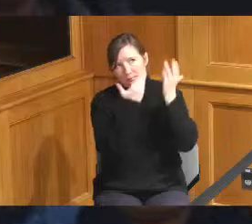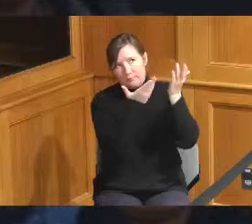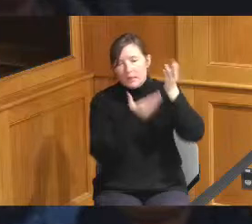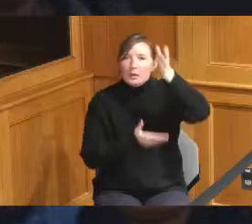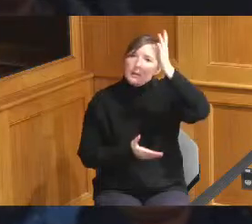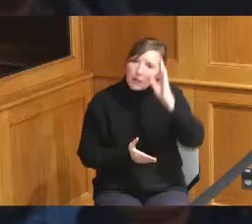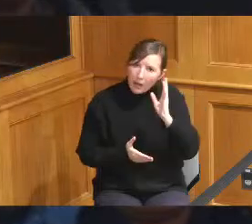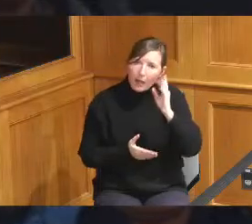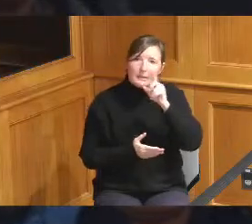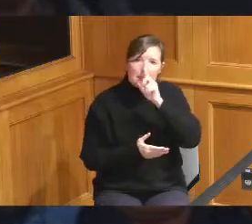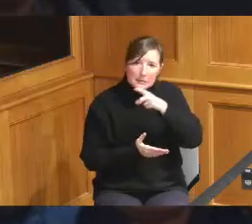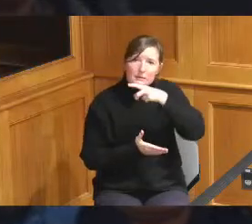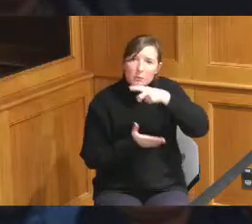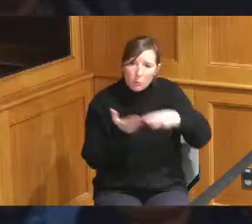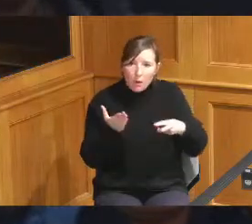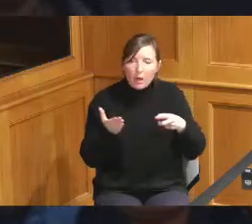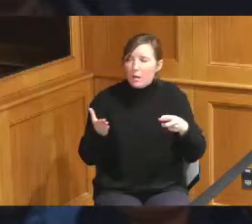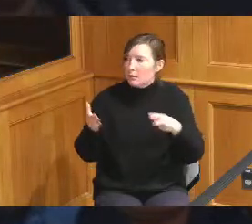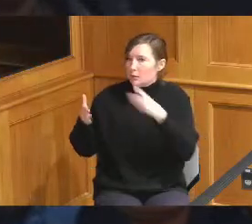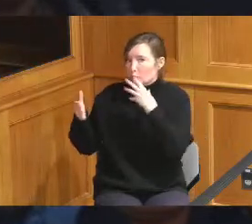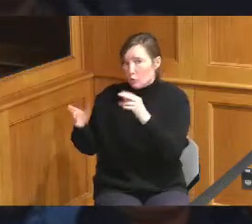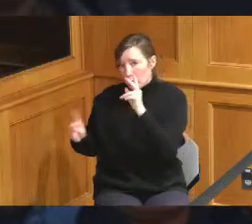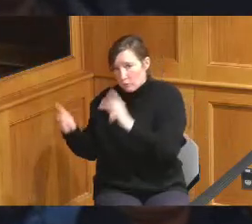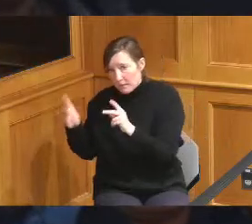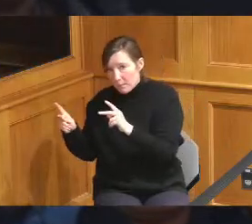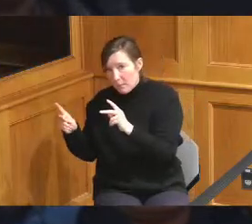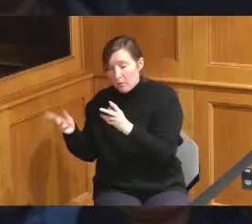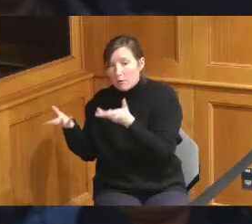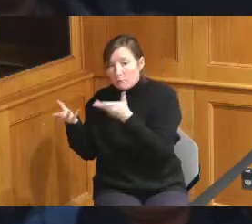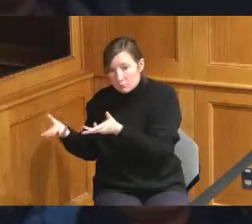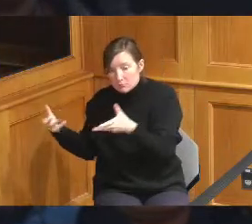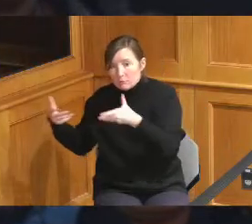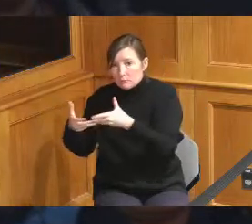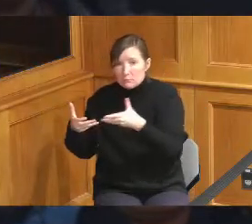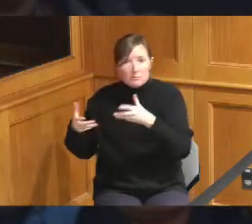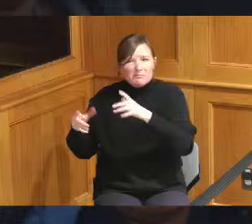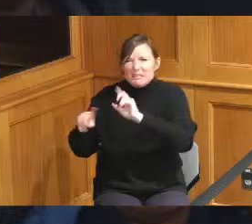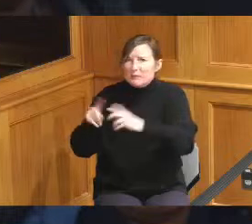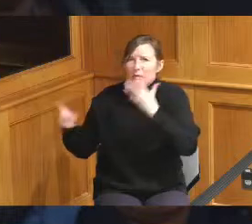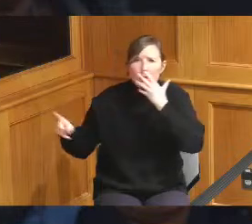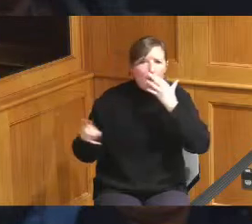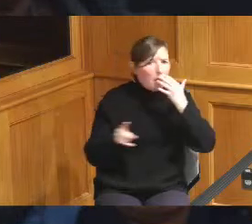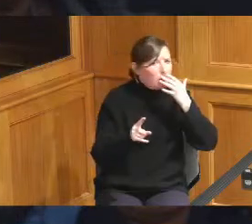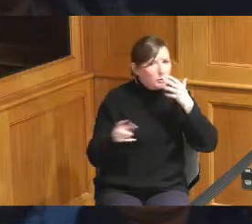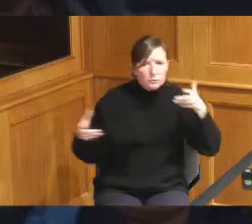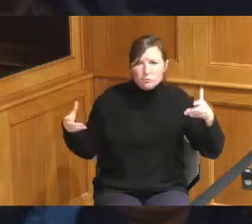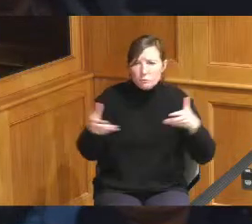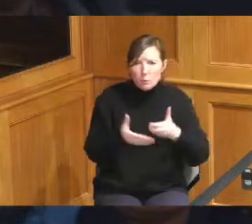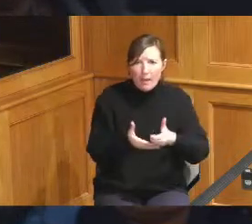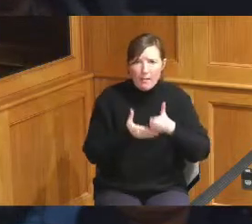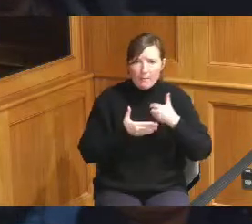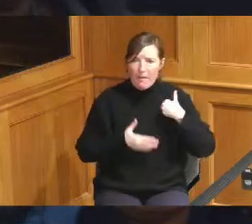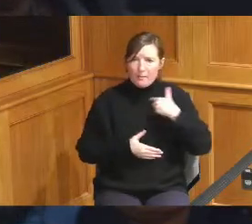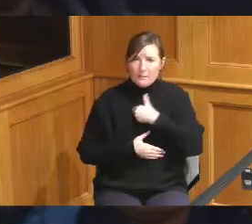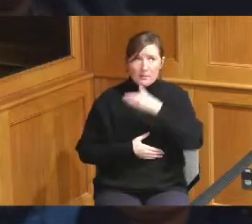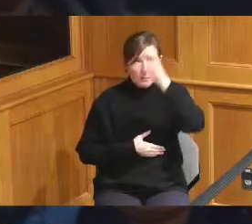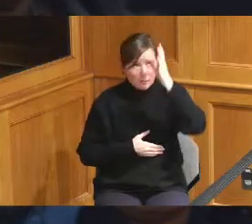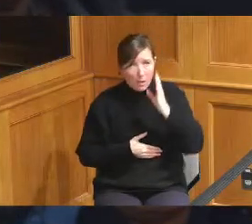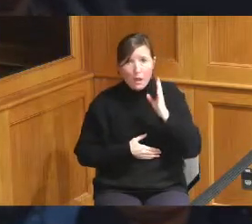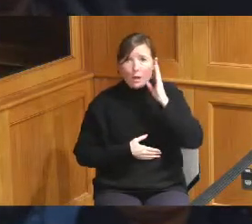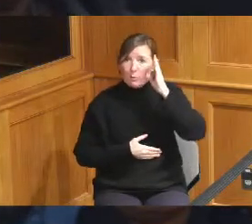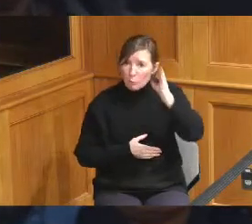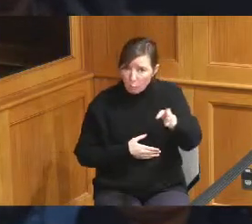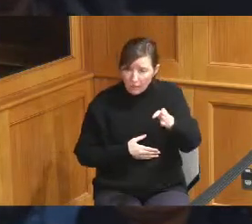has been the thing that brought Jewish people, people of all colors, to help us in Birmingham. And God